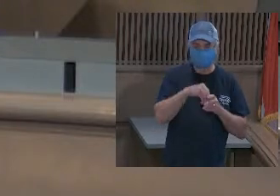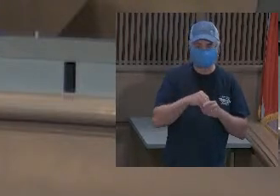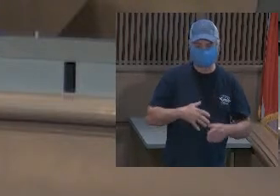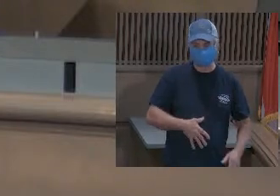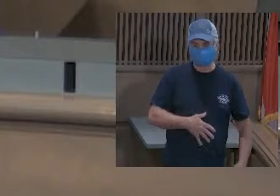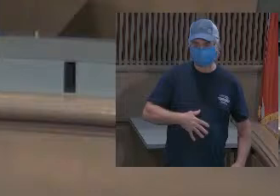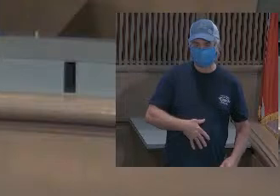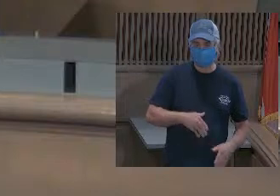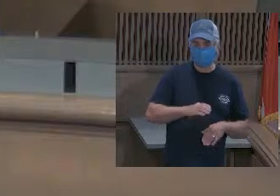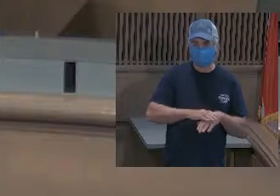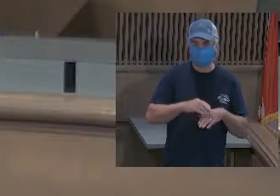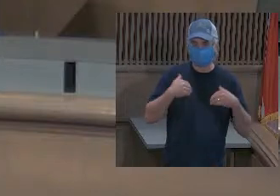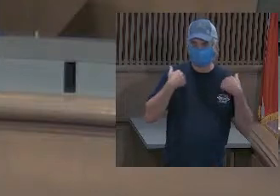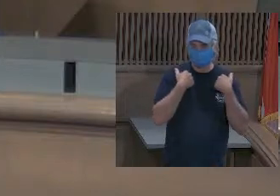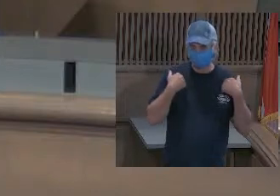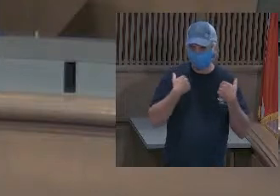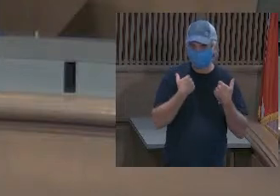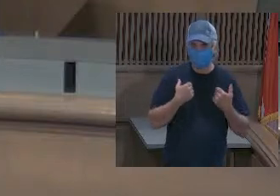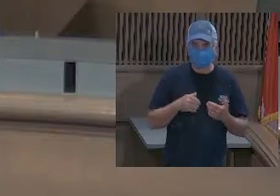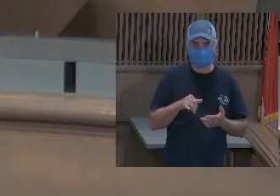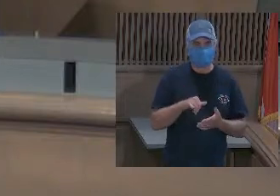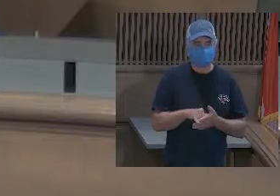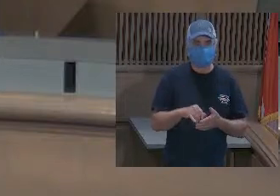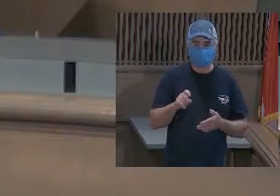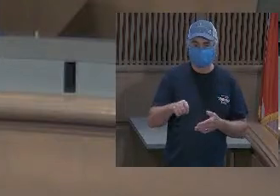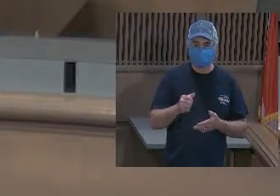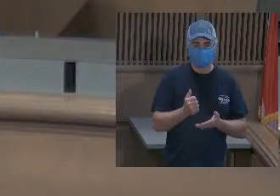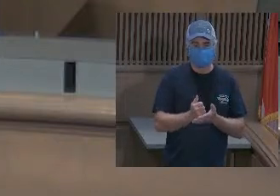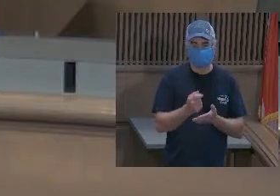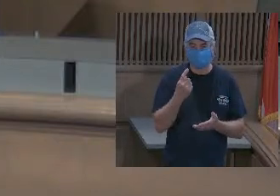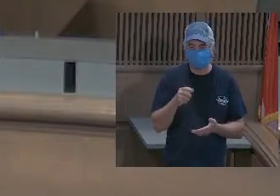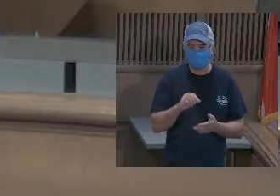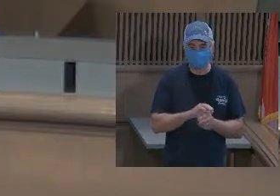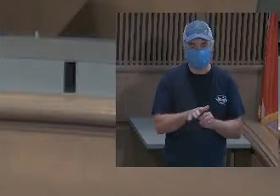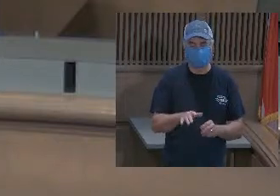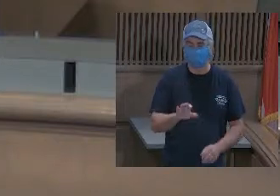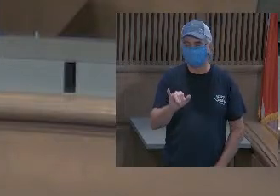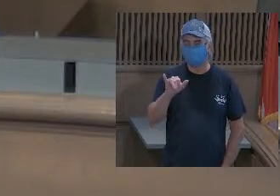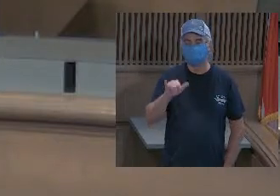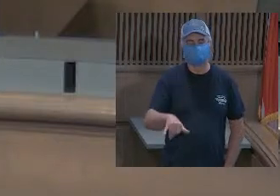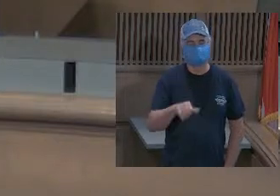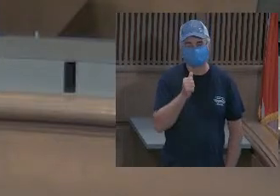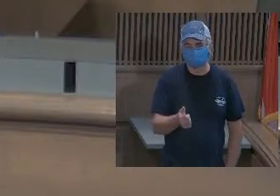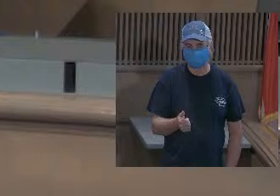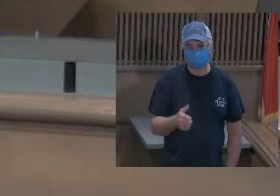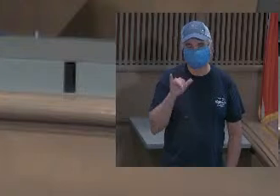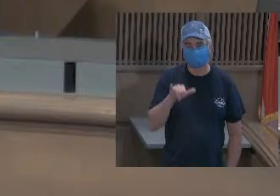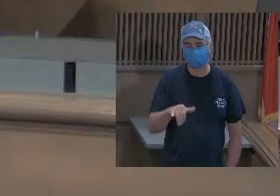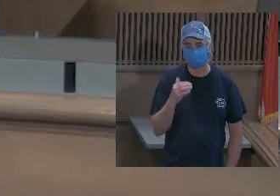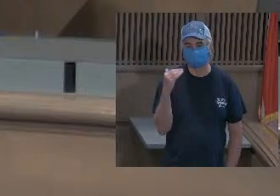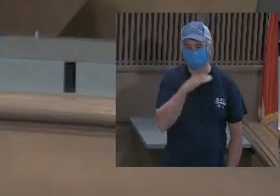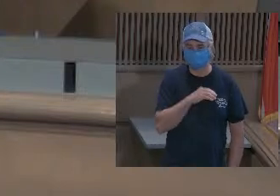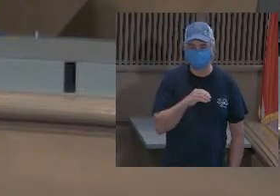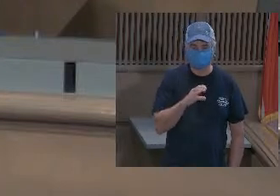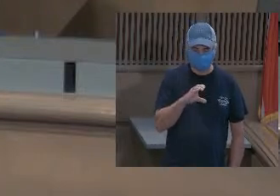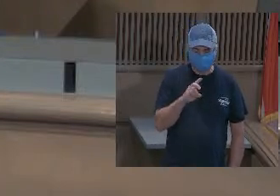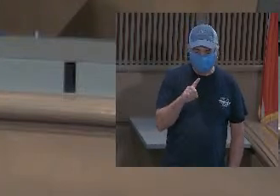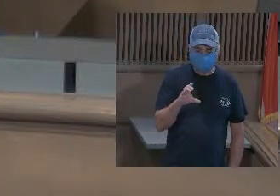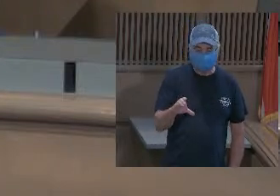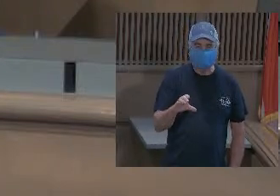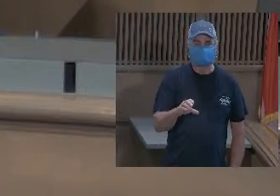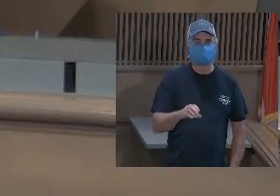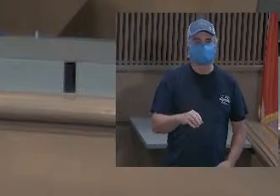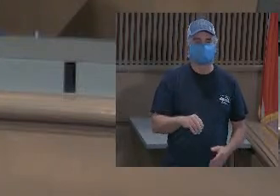for or treatment for COVID. It is not. The FDA says it's not. The CDC says it's